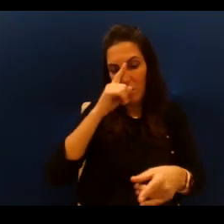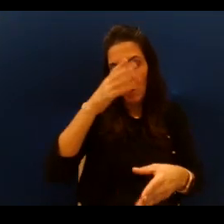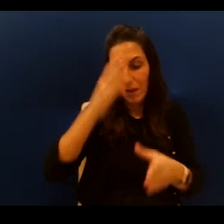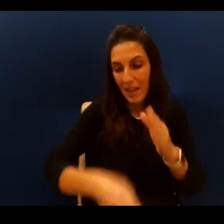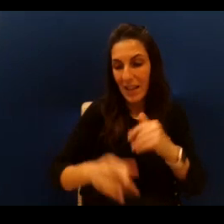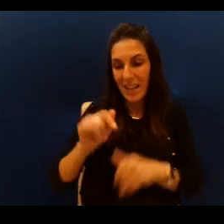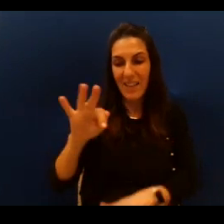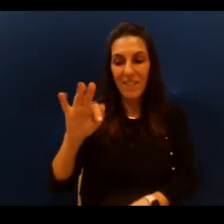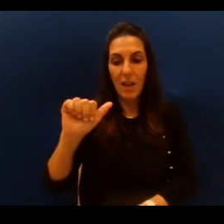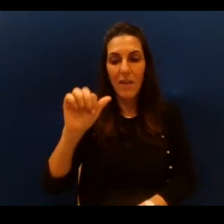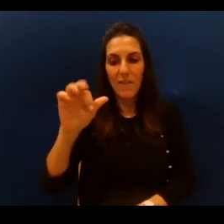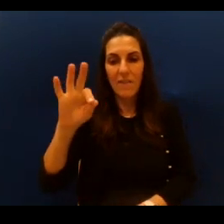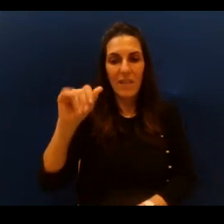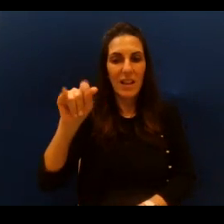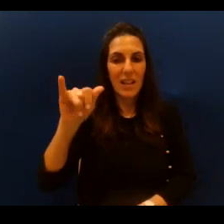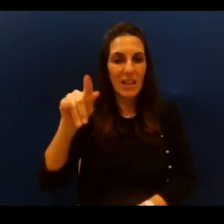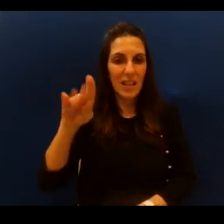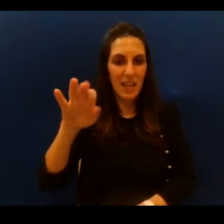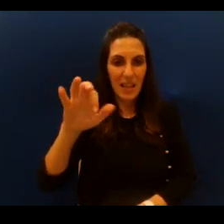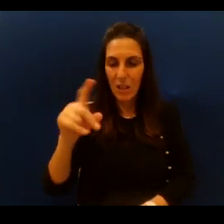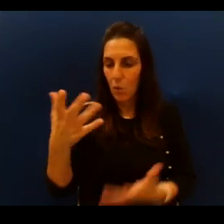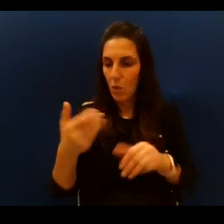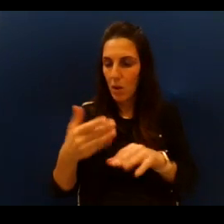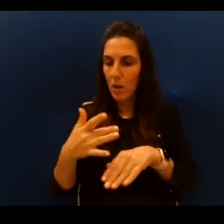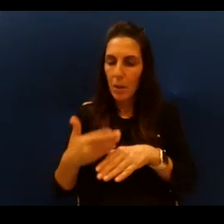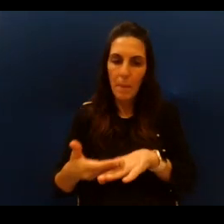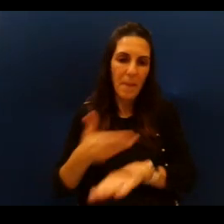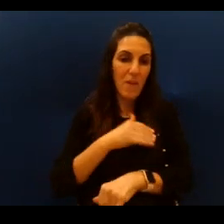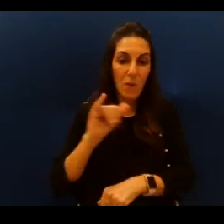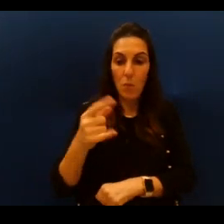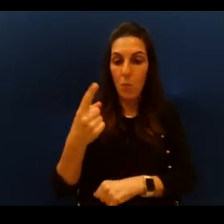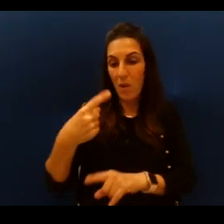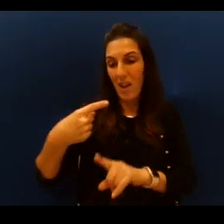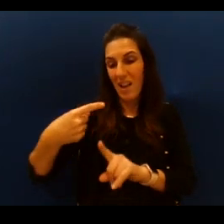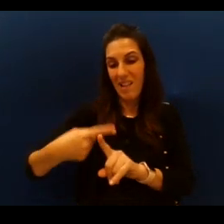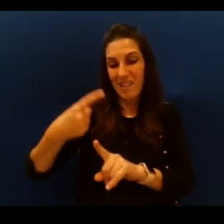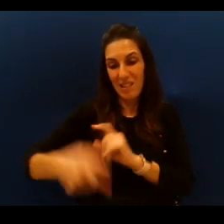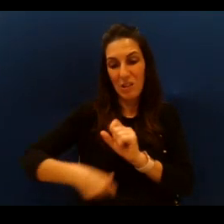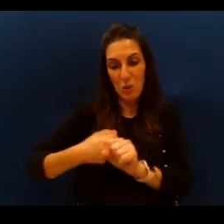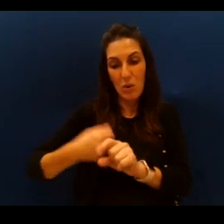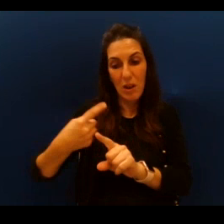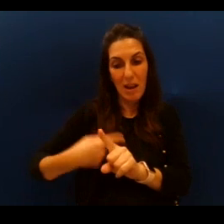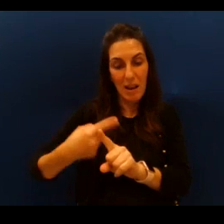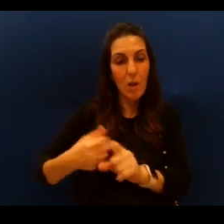property earlier. So it's a one-year lease with an additional one-year extension.